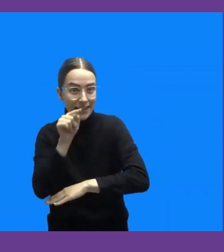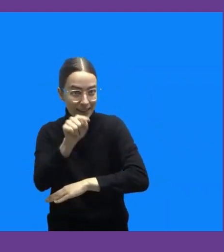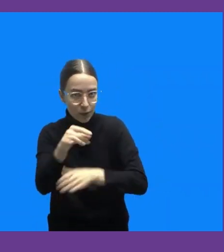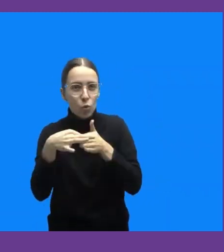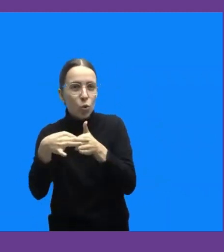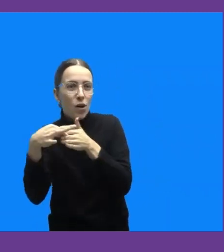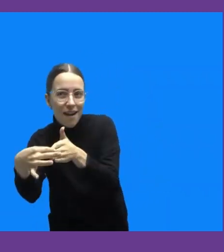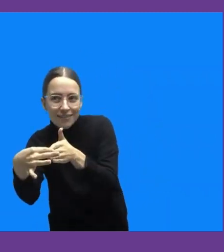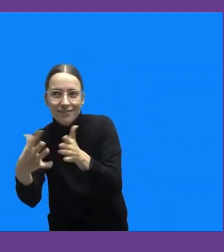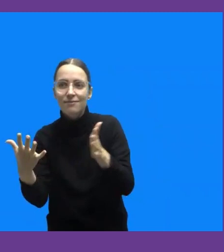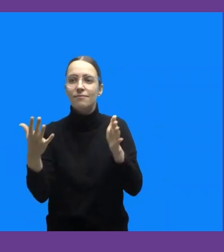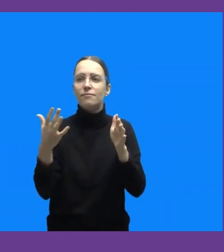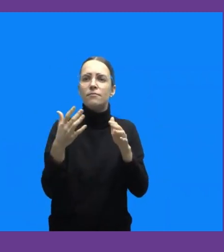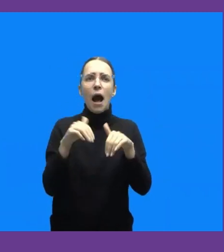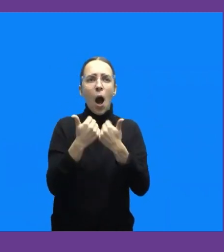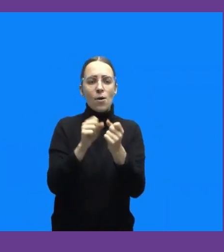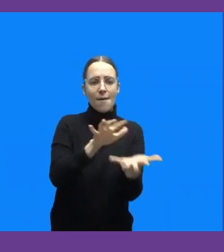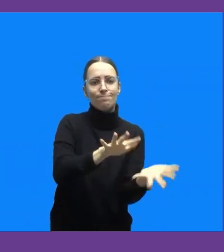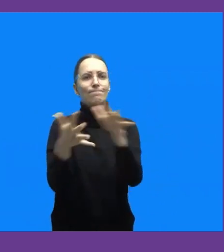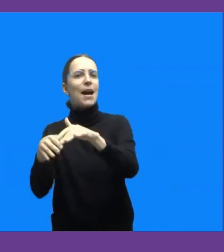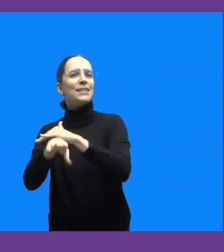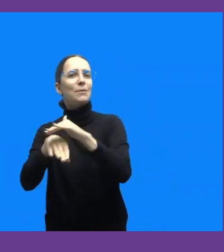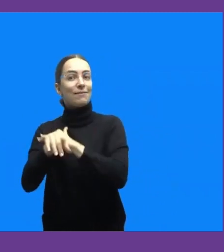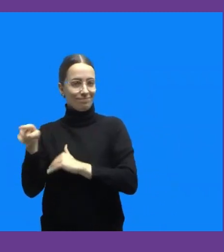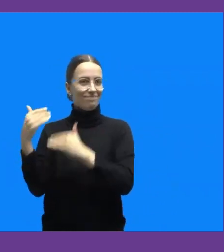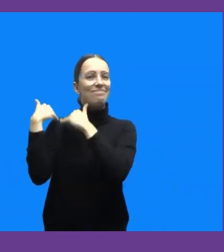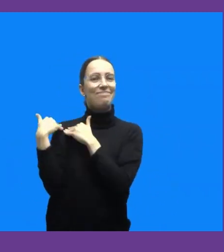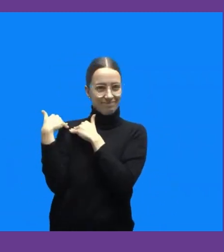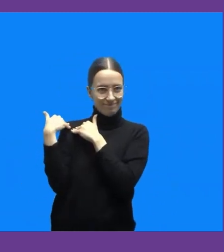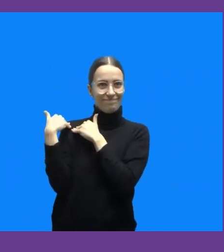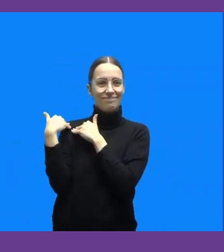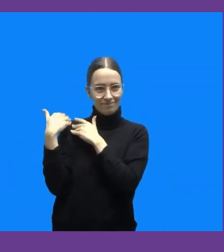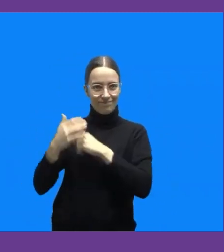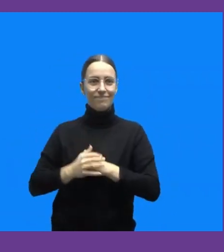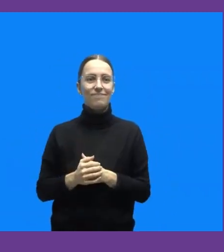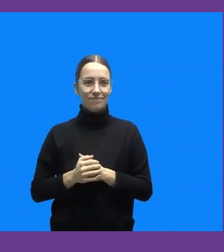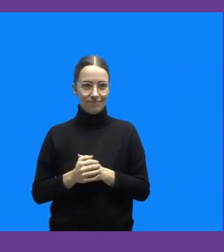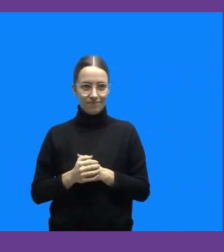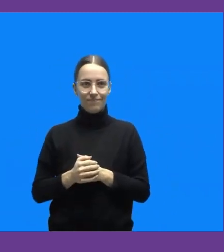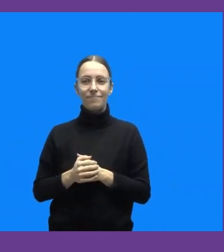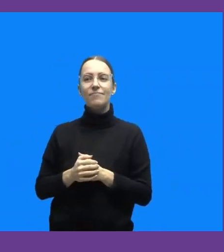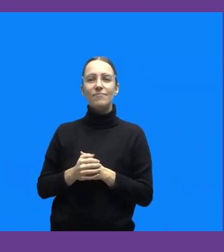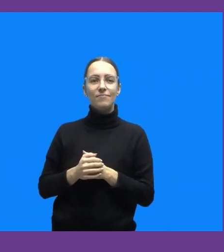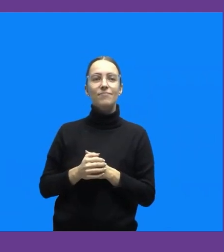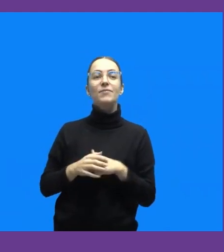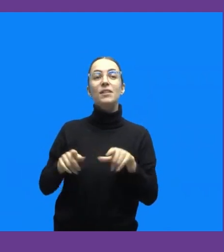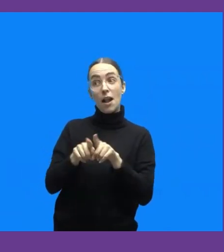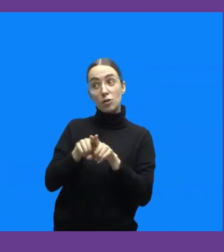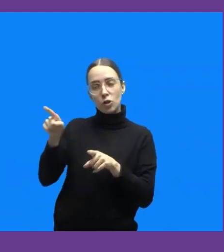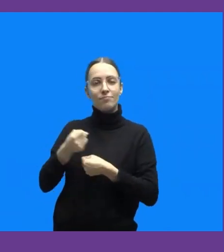like I said before, she was participating, representing the University of Porto in the EU for All